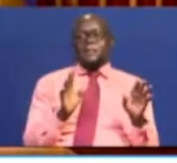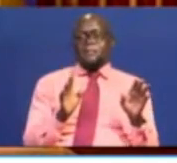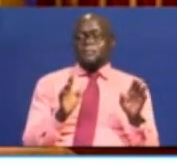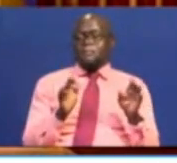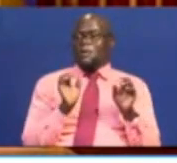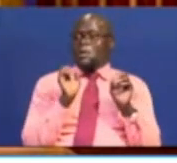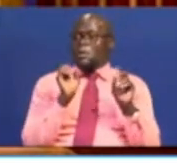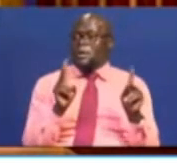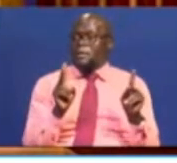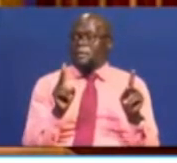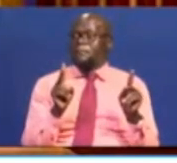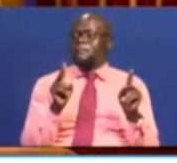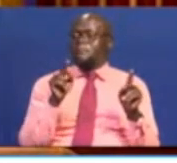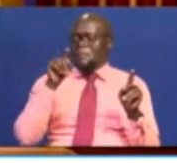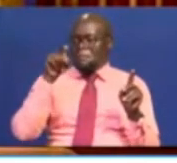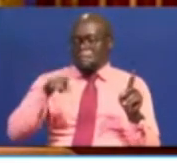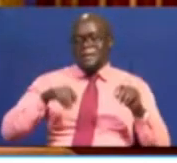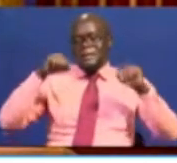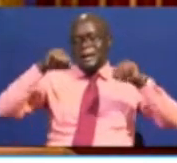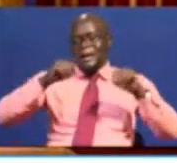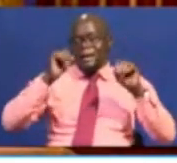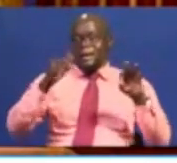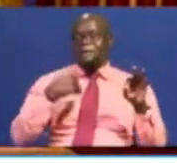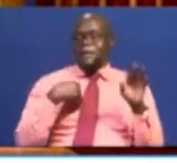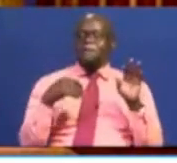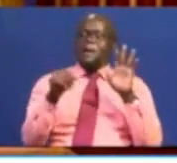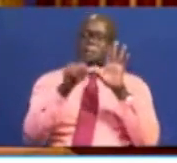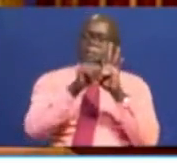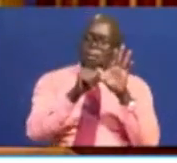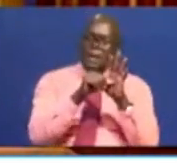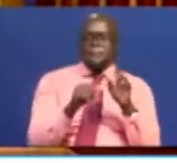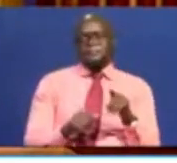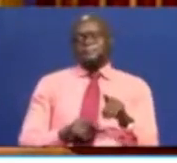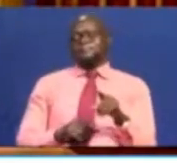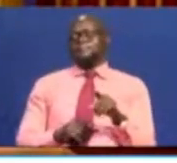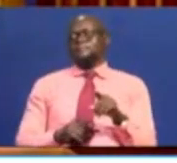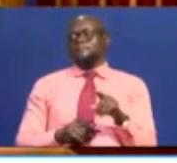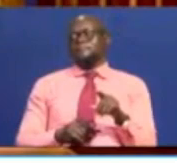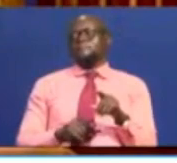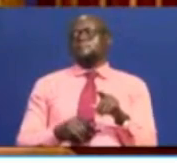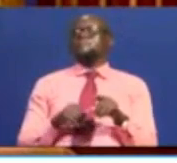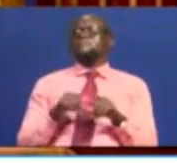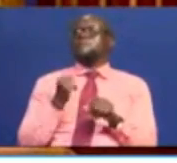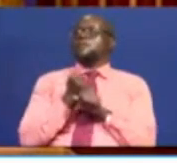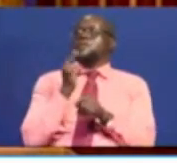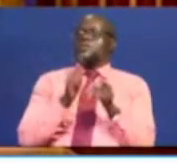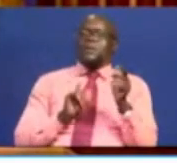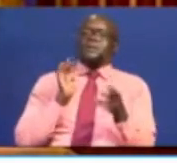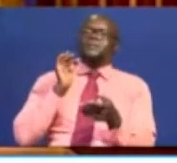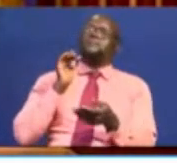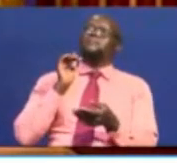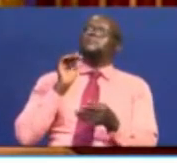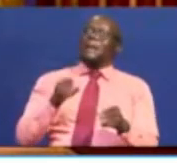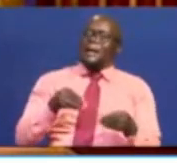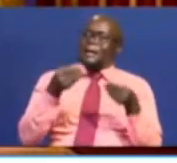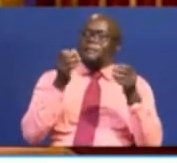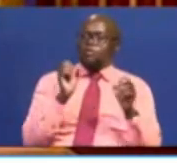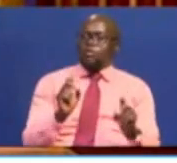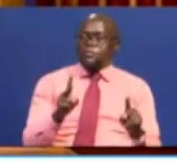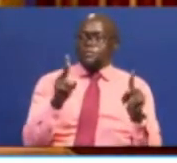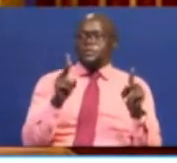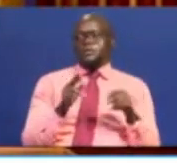manners. Okay? Let us agree. If you have a point of order, press your intervention button, and I'll give you an